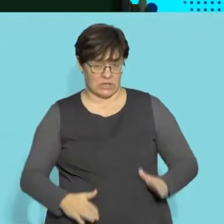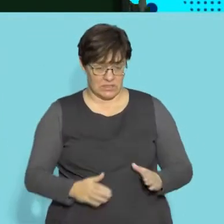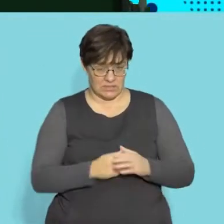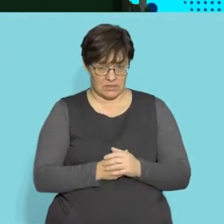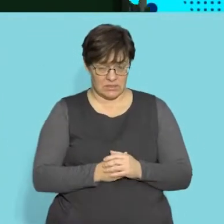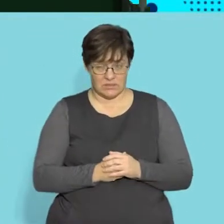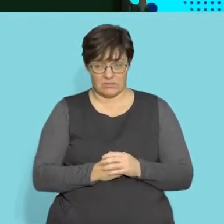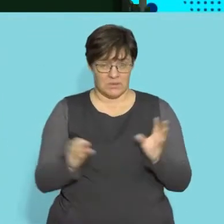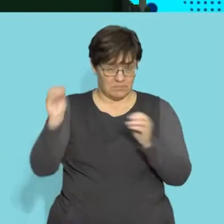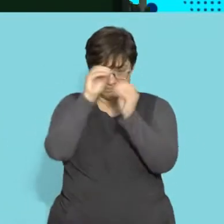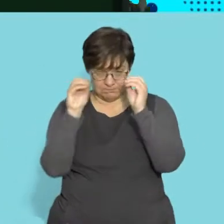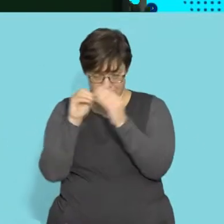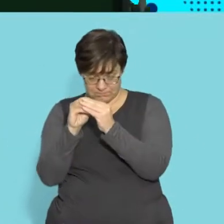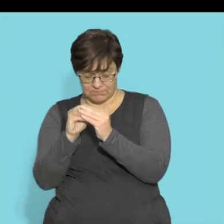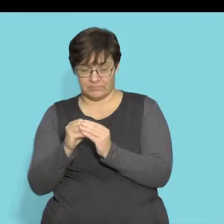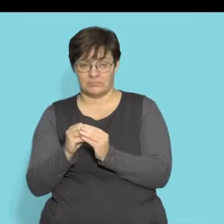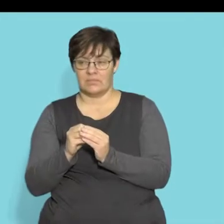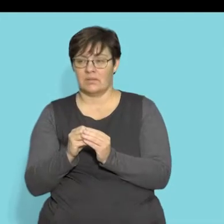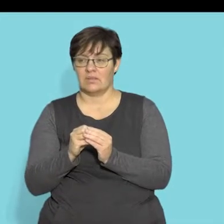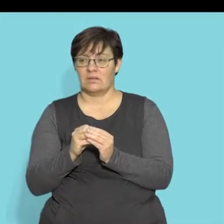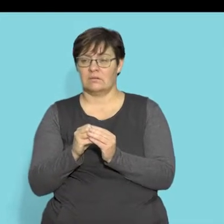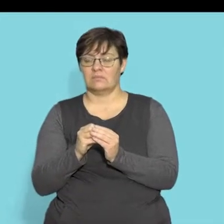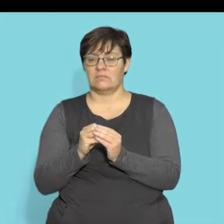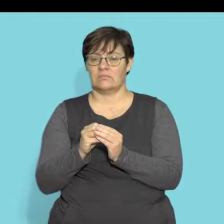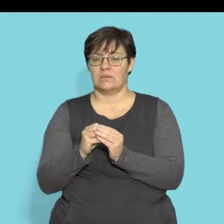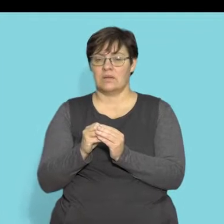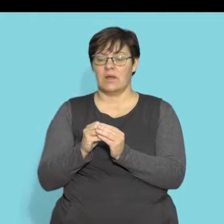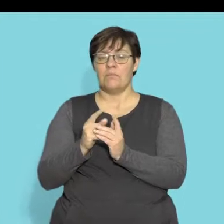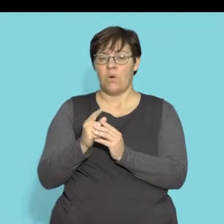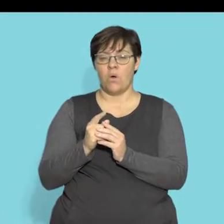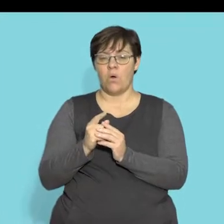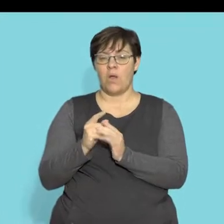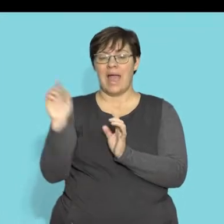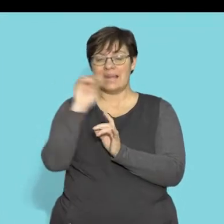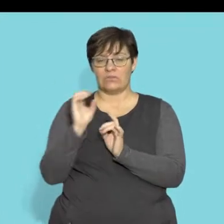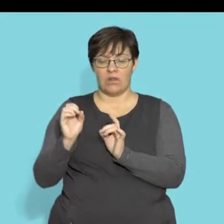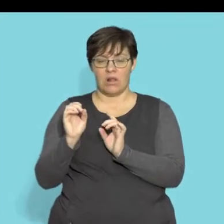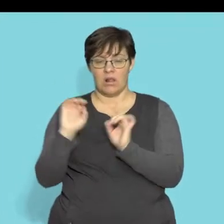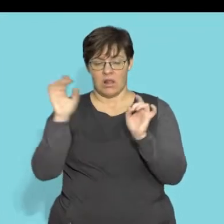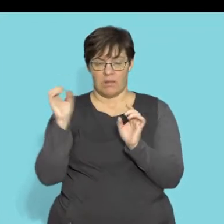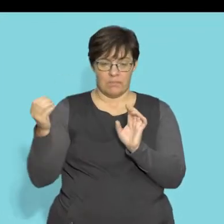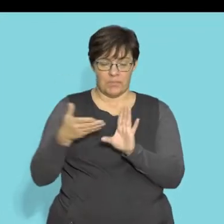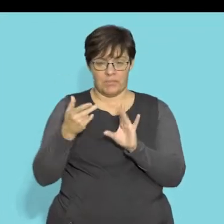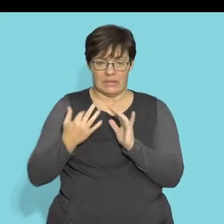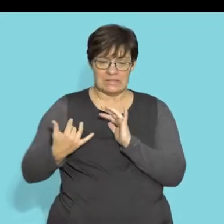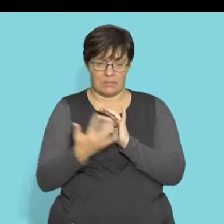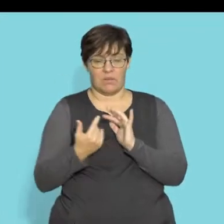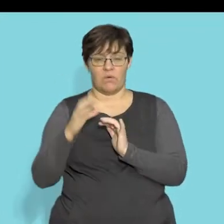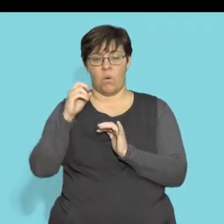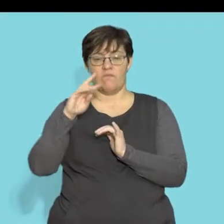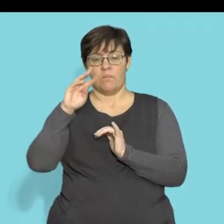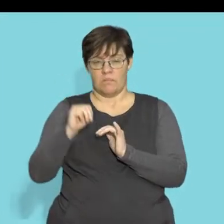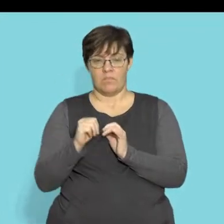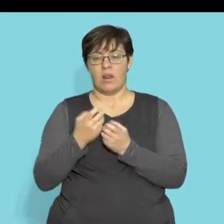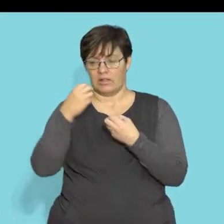the body. And so this is done, a small electrical charge is given, and that stimulates the